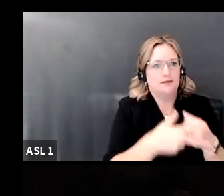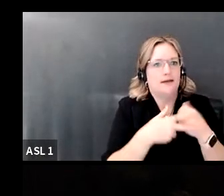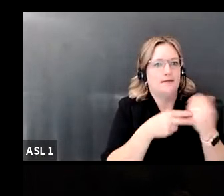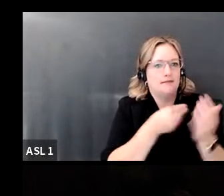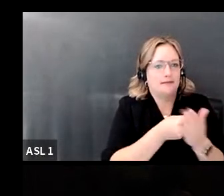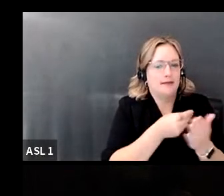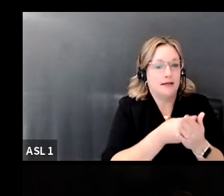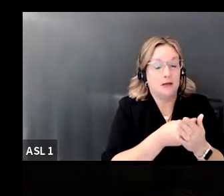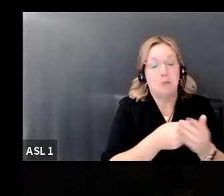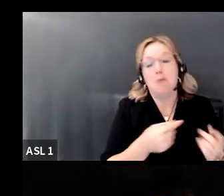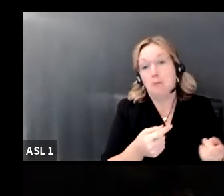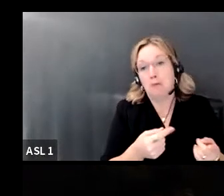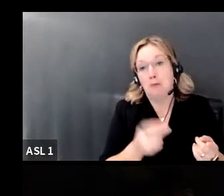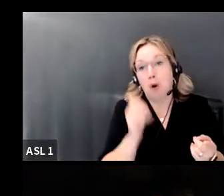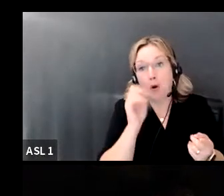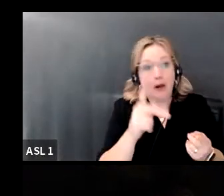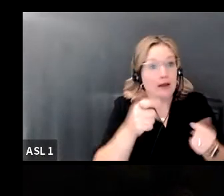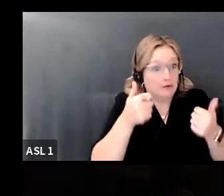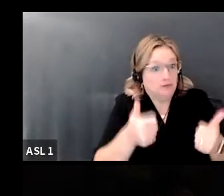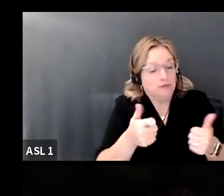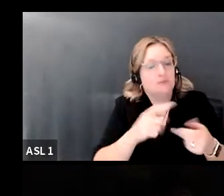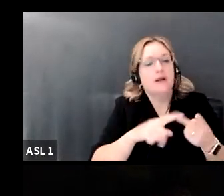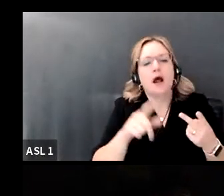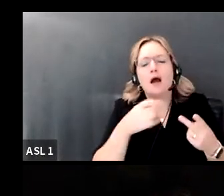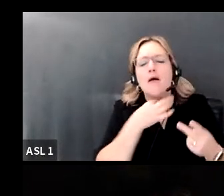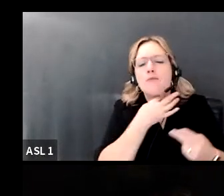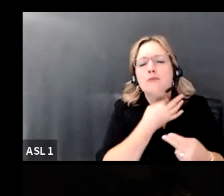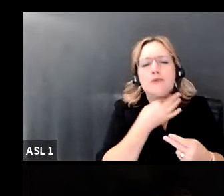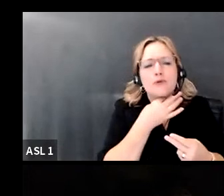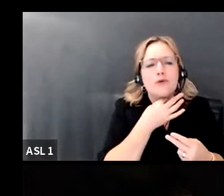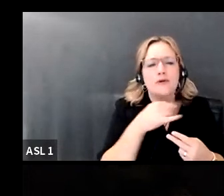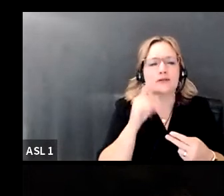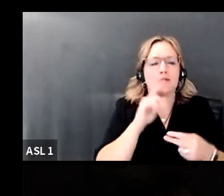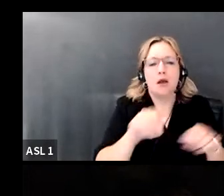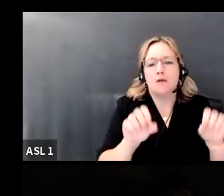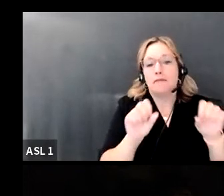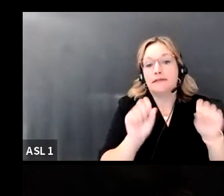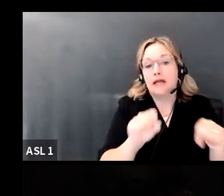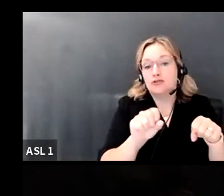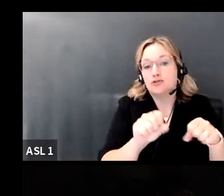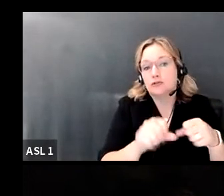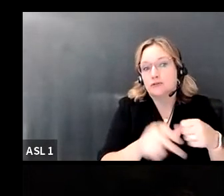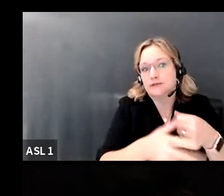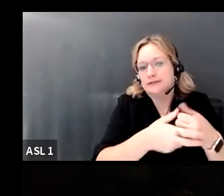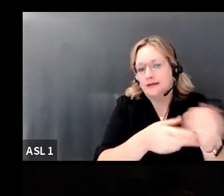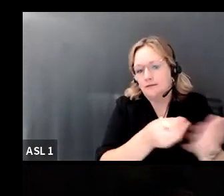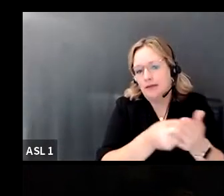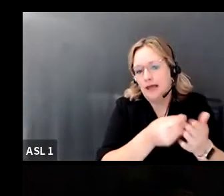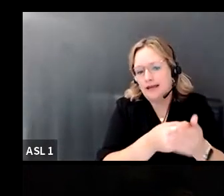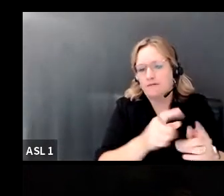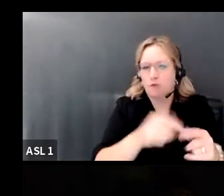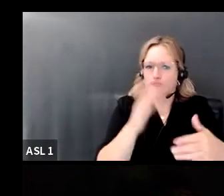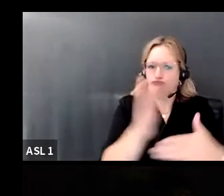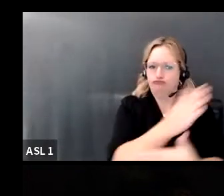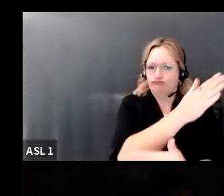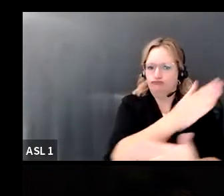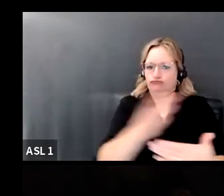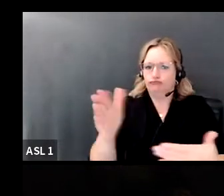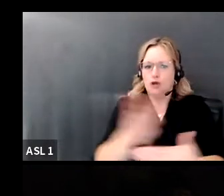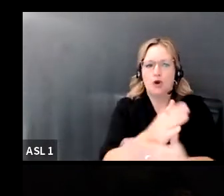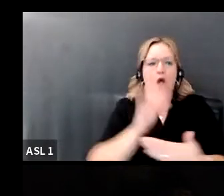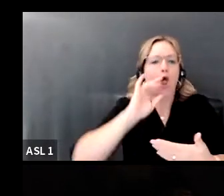see the service speak to the potential efficiencies that would be found and what their range could potentially be for the